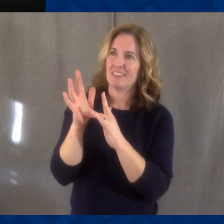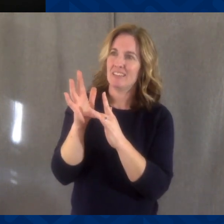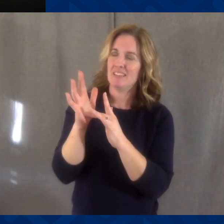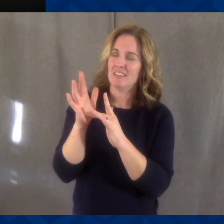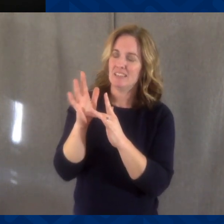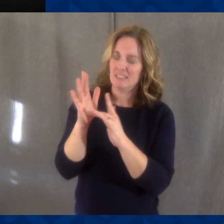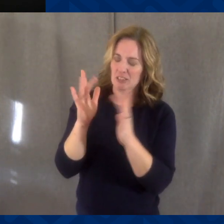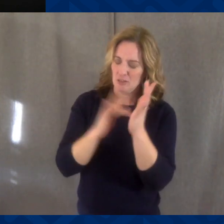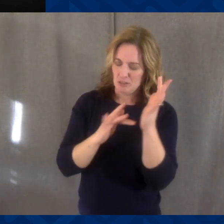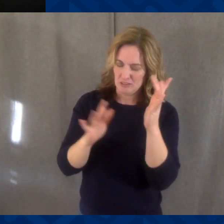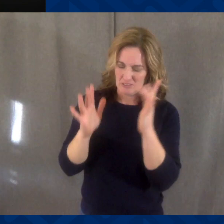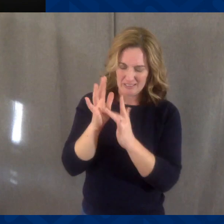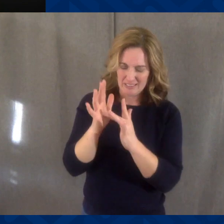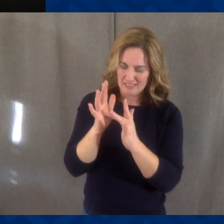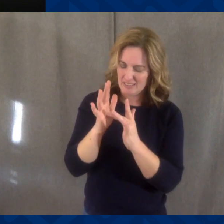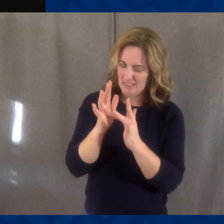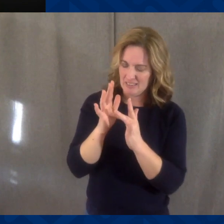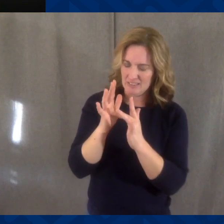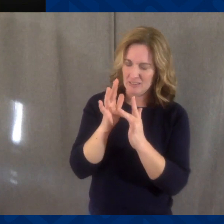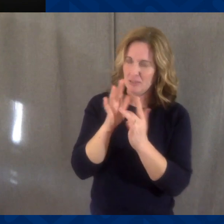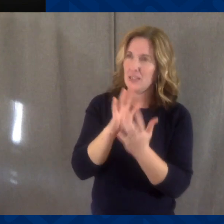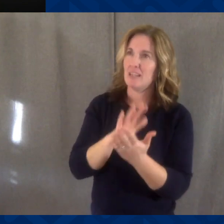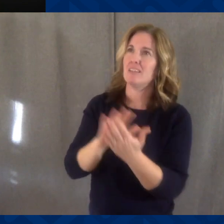Jesus, we're returning to you just as we are,